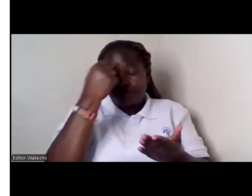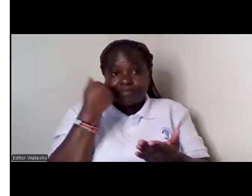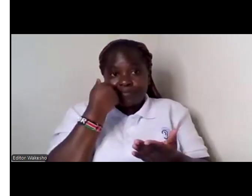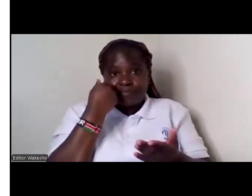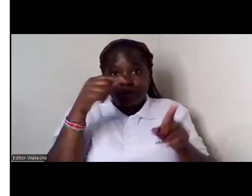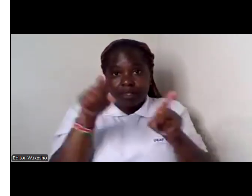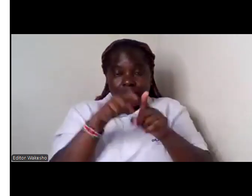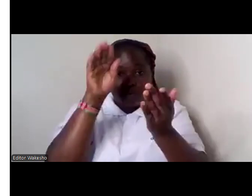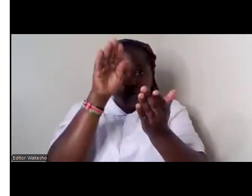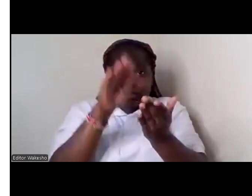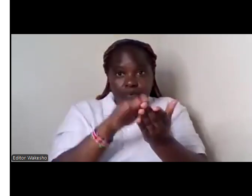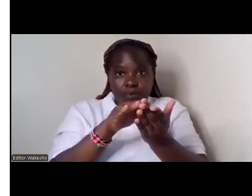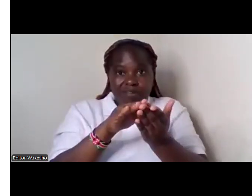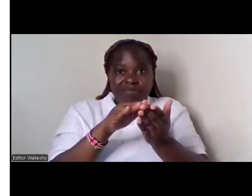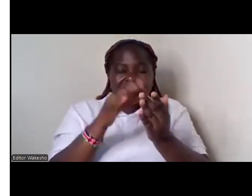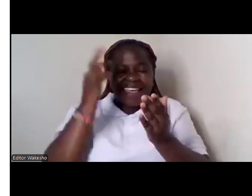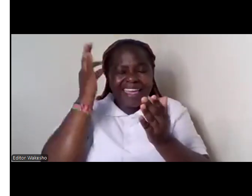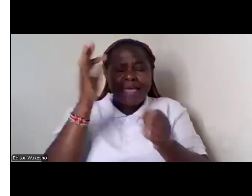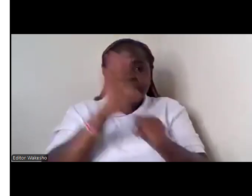for reducing that excess hair growth.